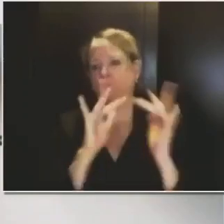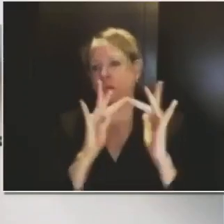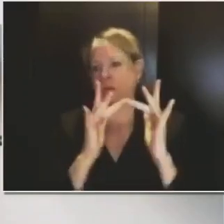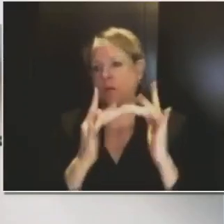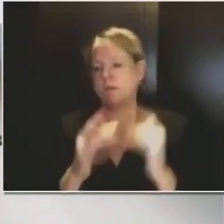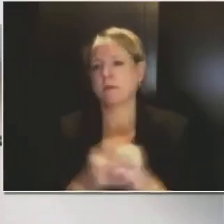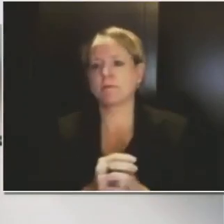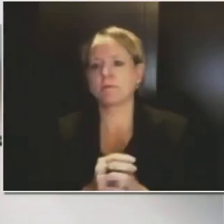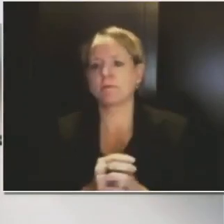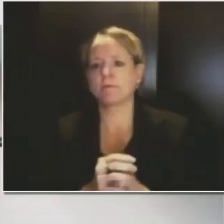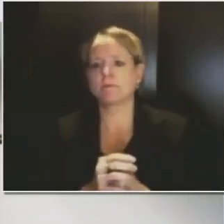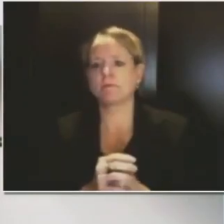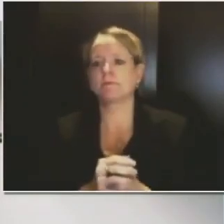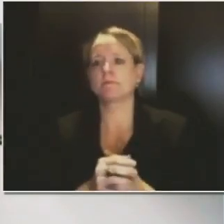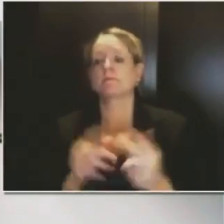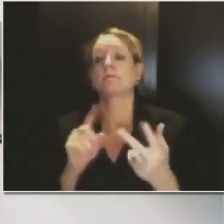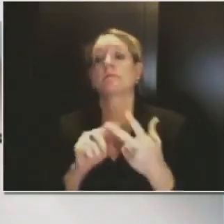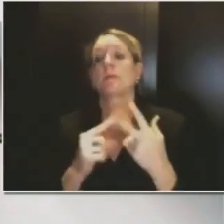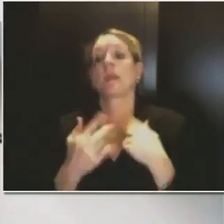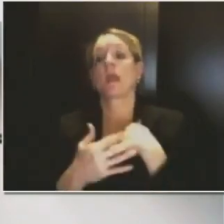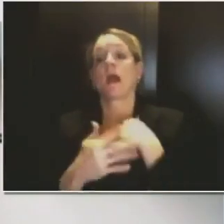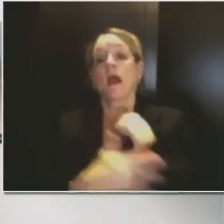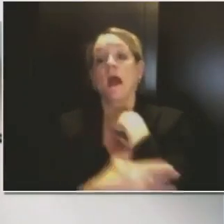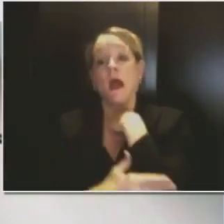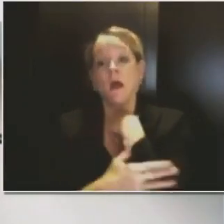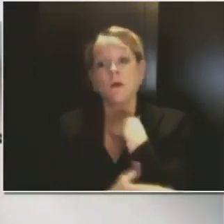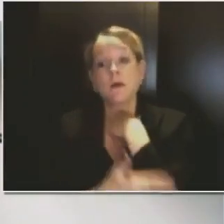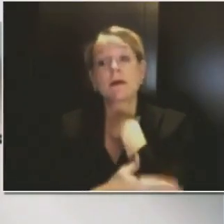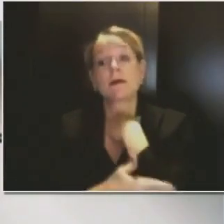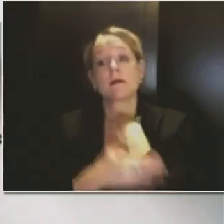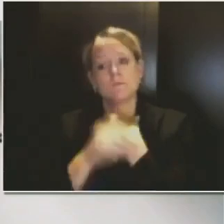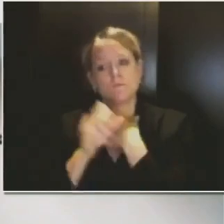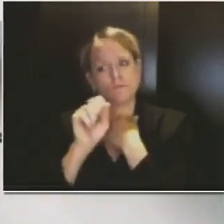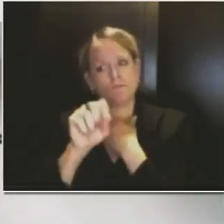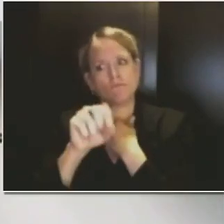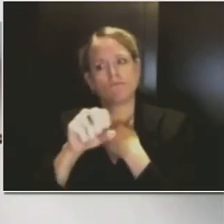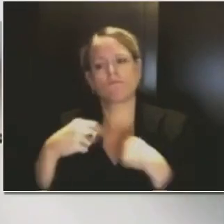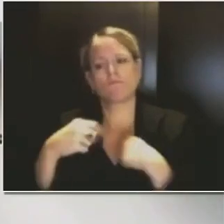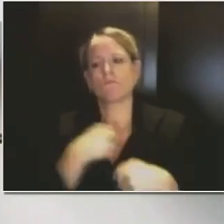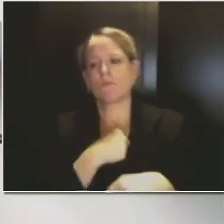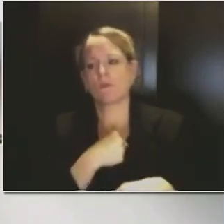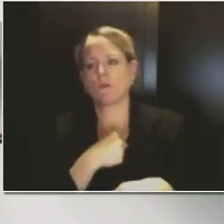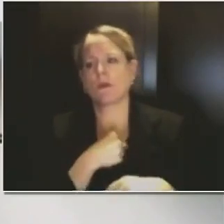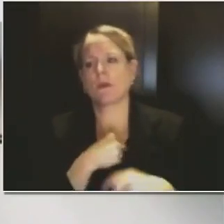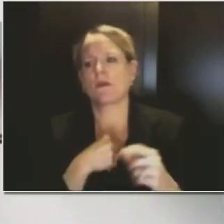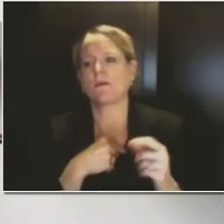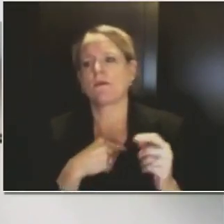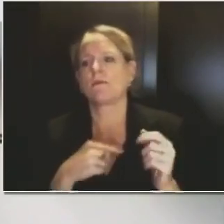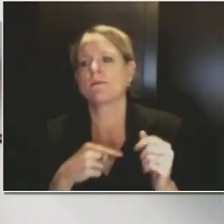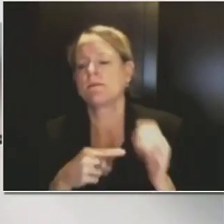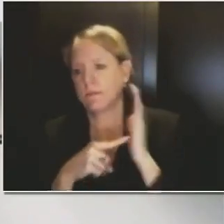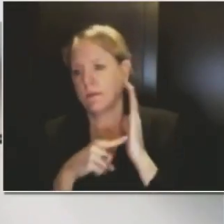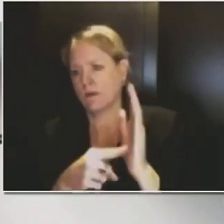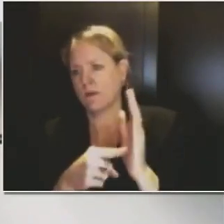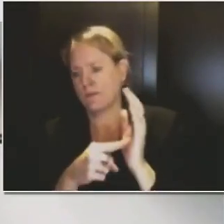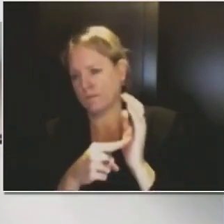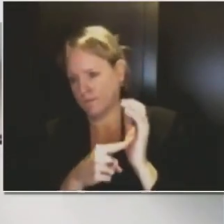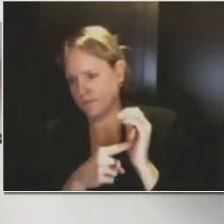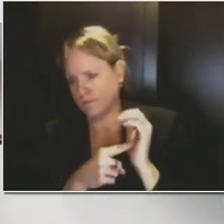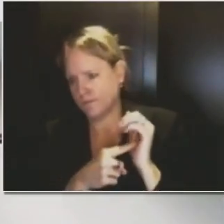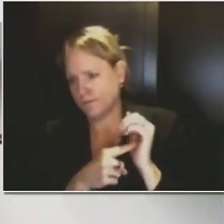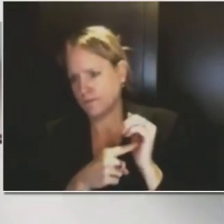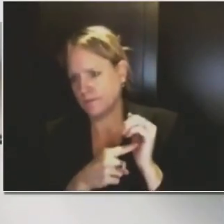to show hospitalization data by county, as we have a number of counties that don't even have a hospital. And